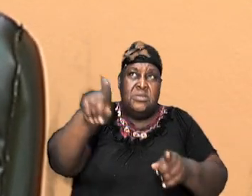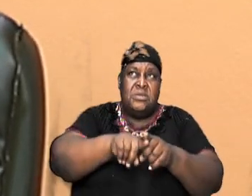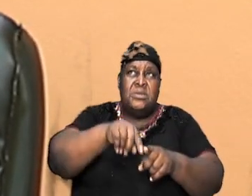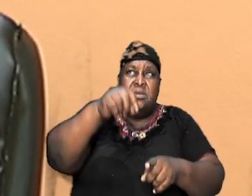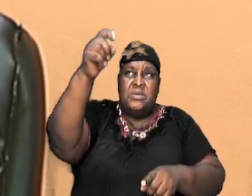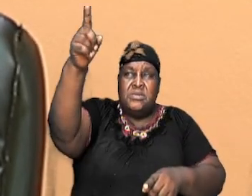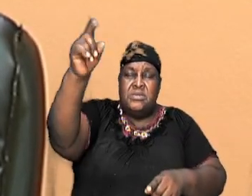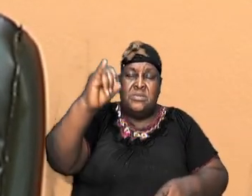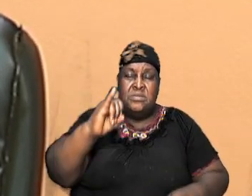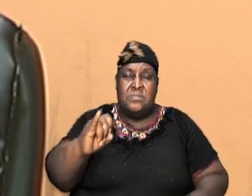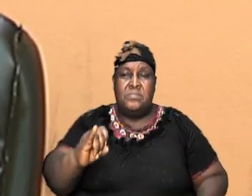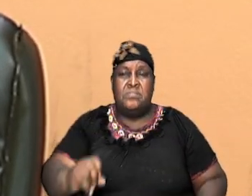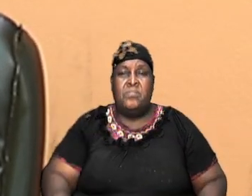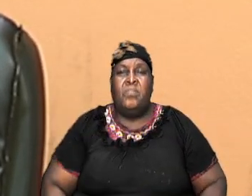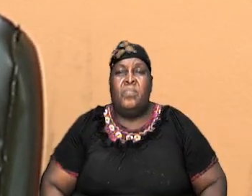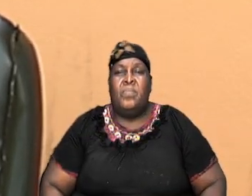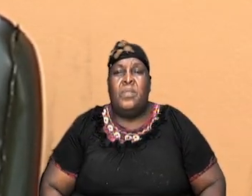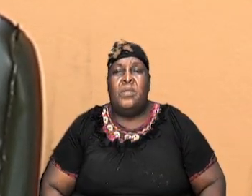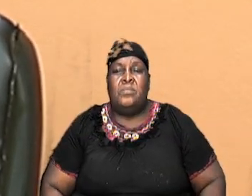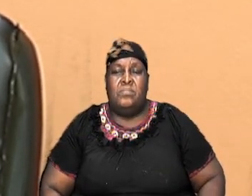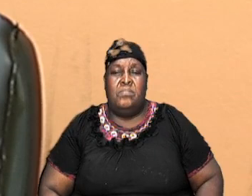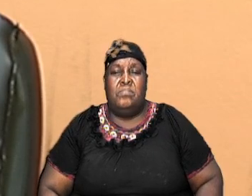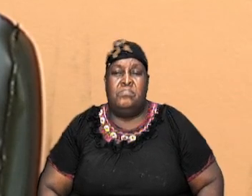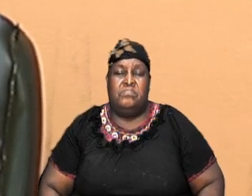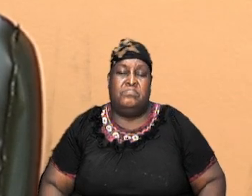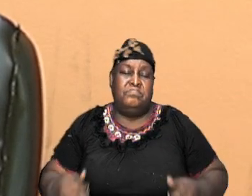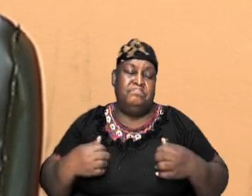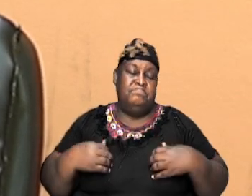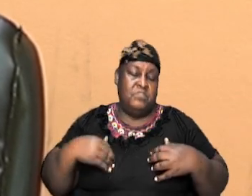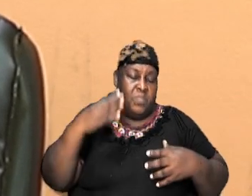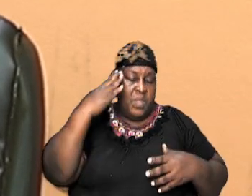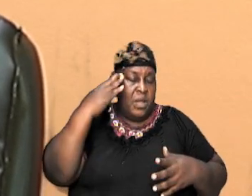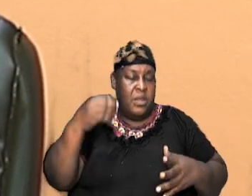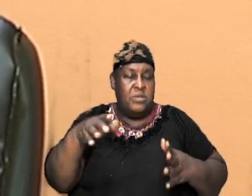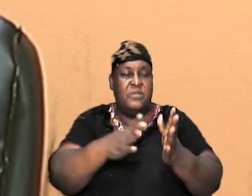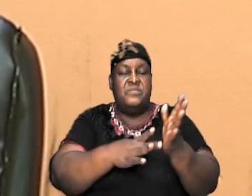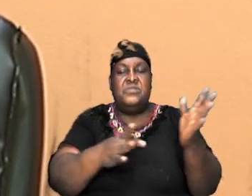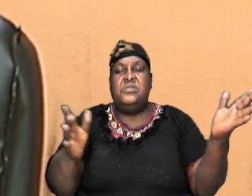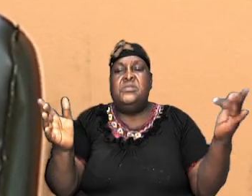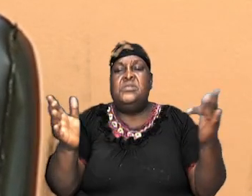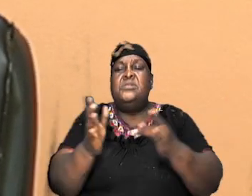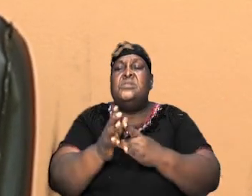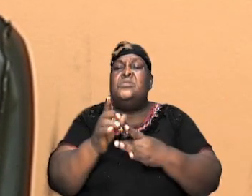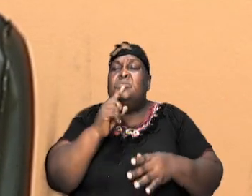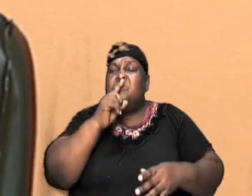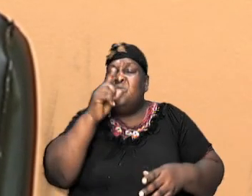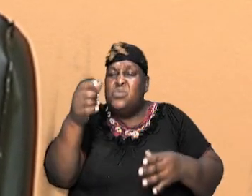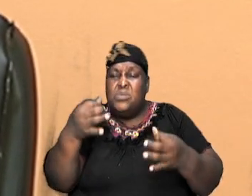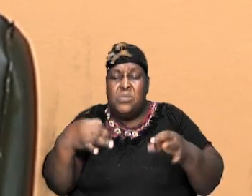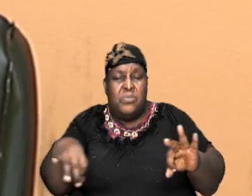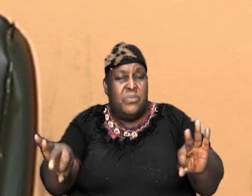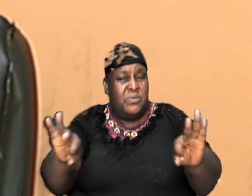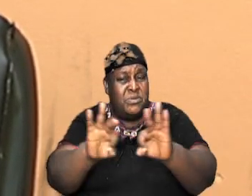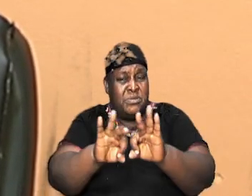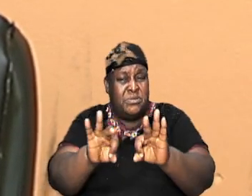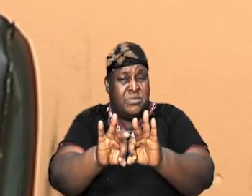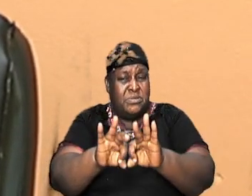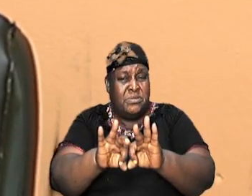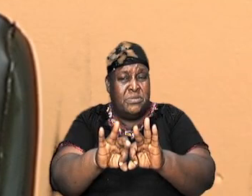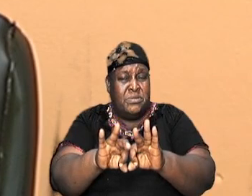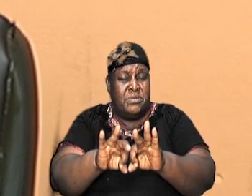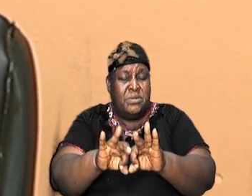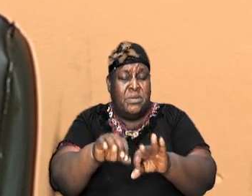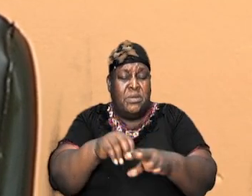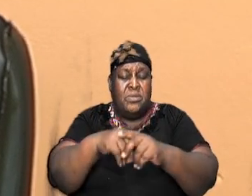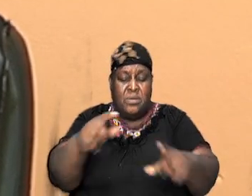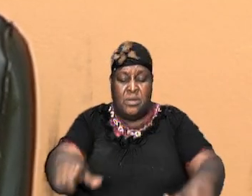so having a knowledge of Christ is truly essential in our walk